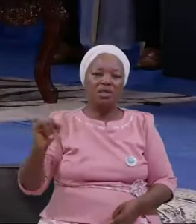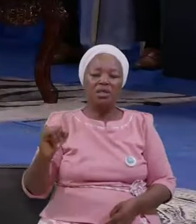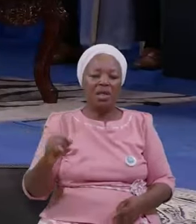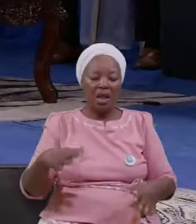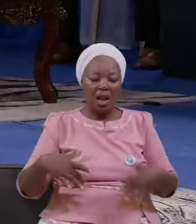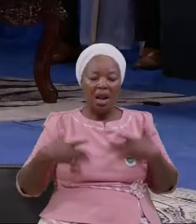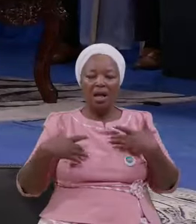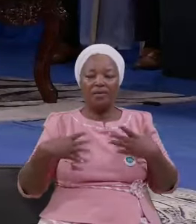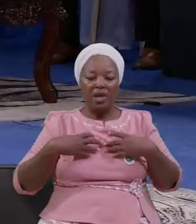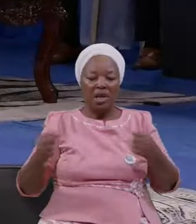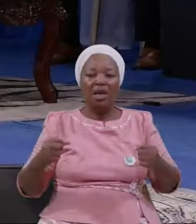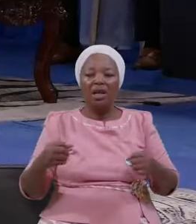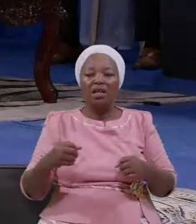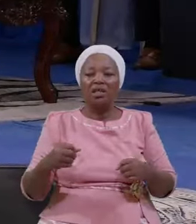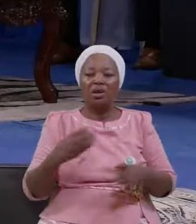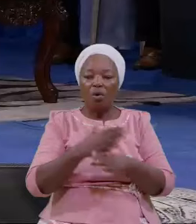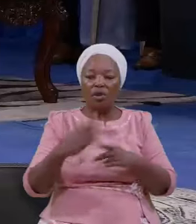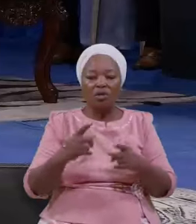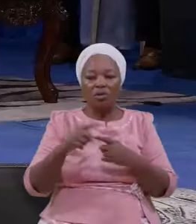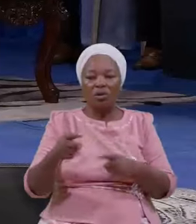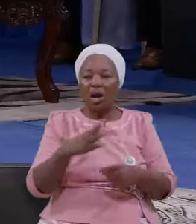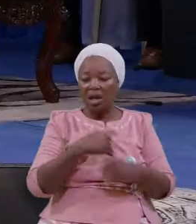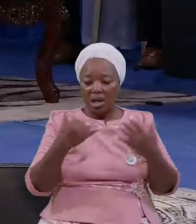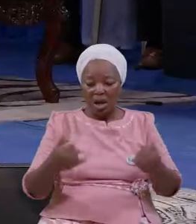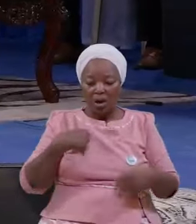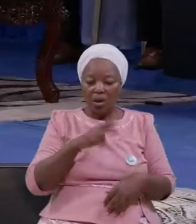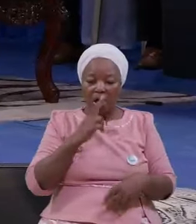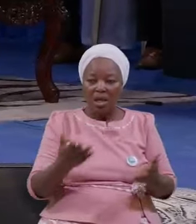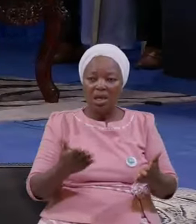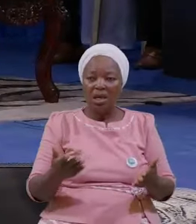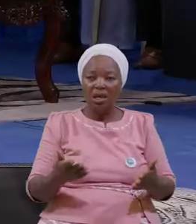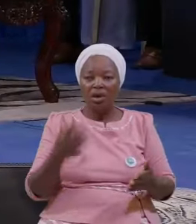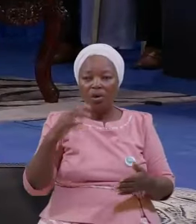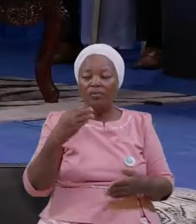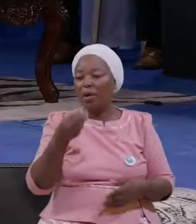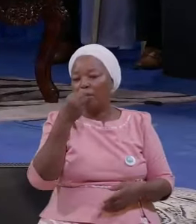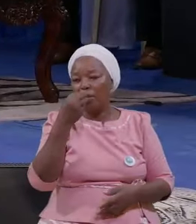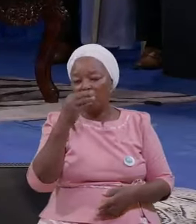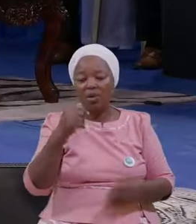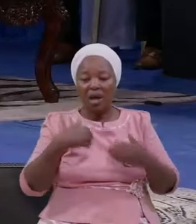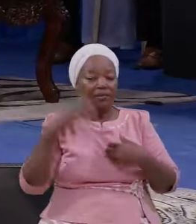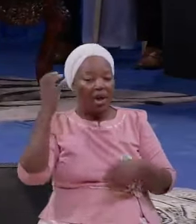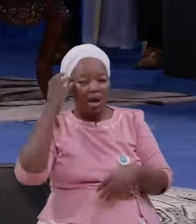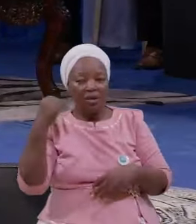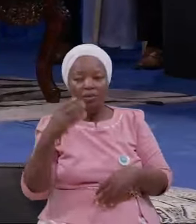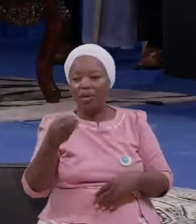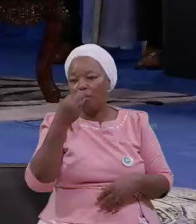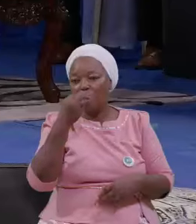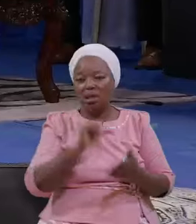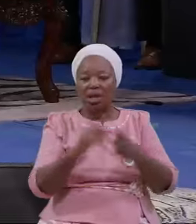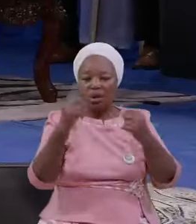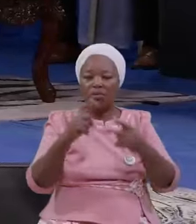you. Now we hear of the manna that comes to you. And you